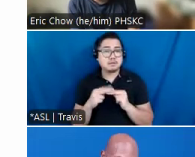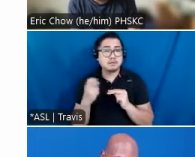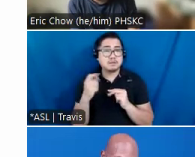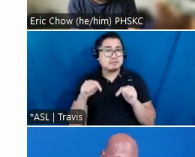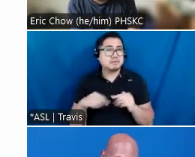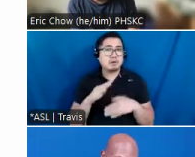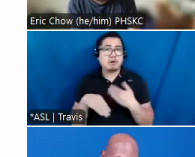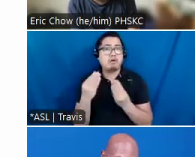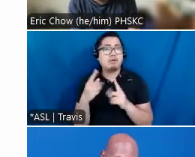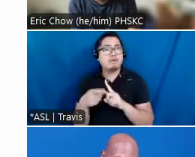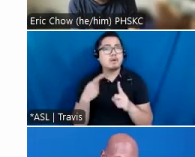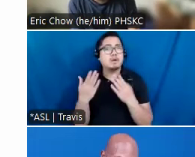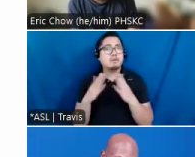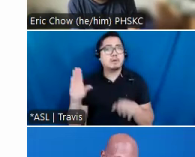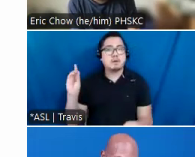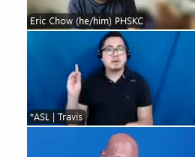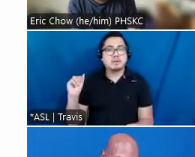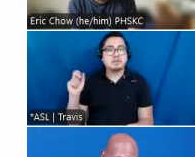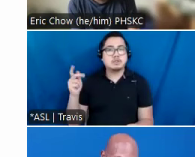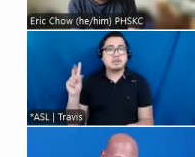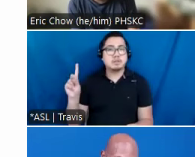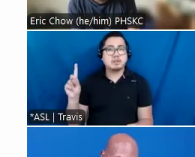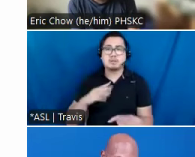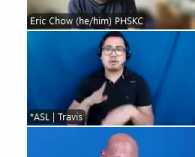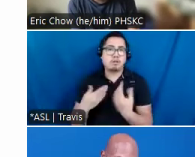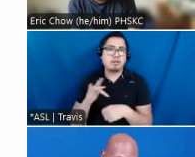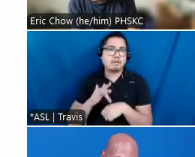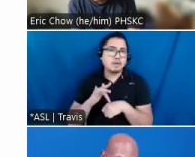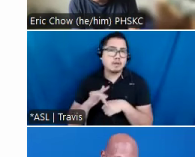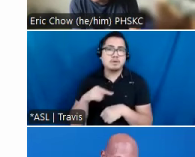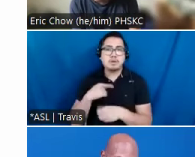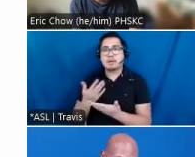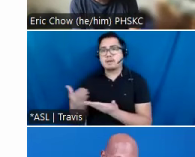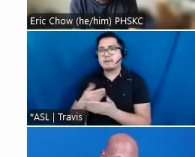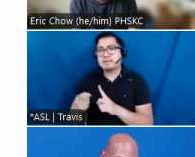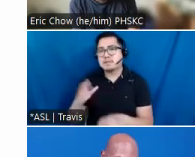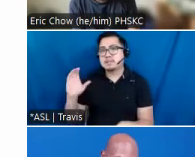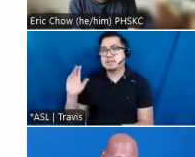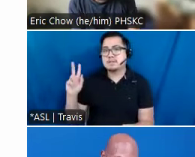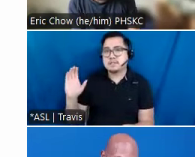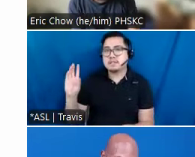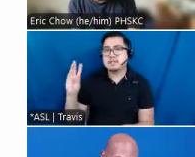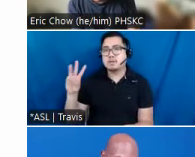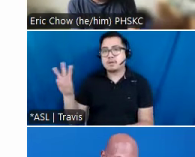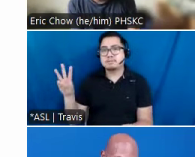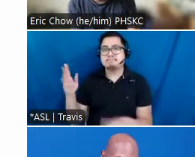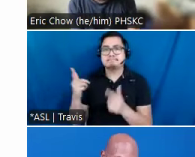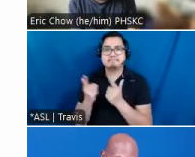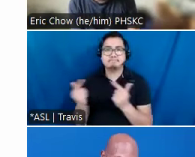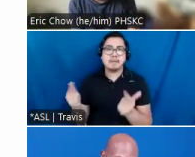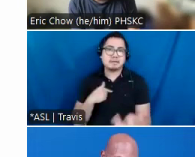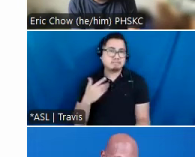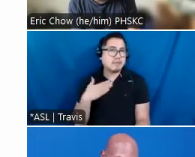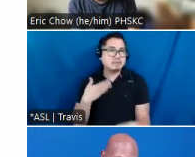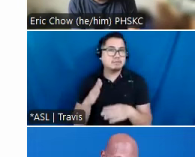information that's from our public dashboards or available information that's gathered through CDC websites and such. So, but I'm very happy